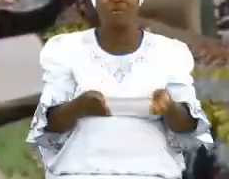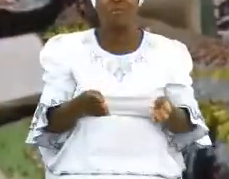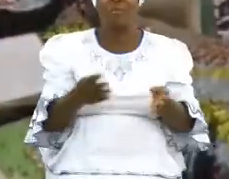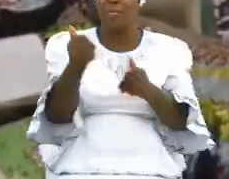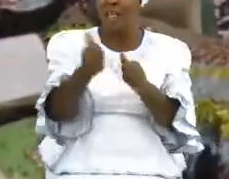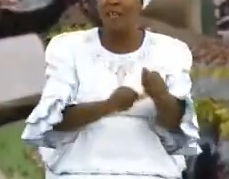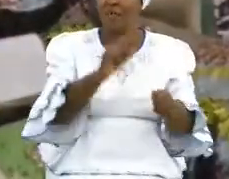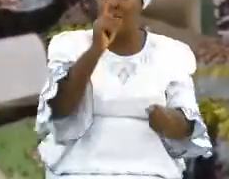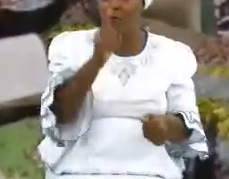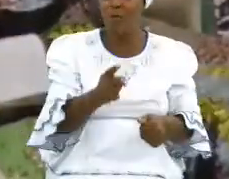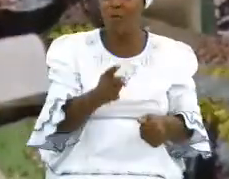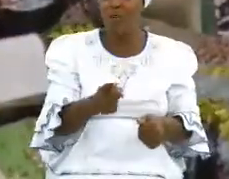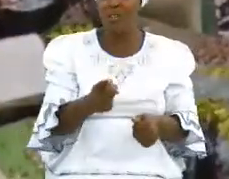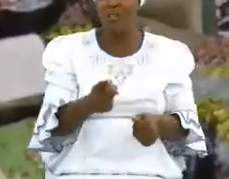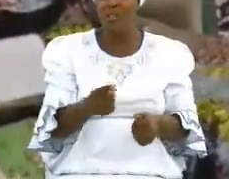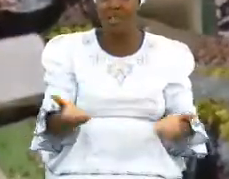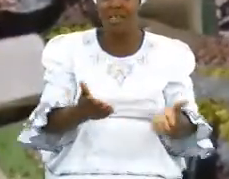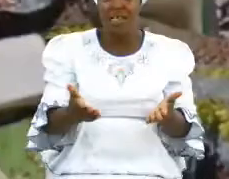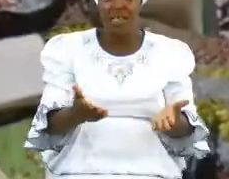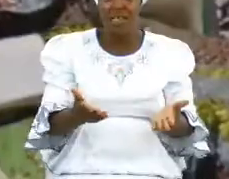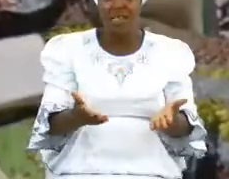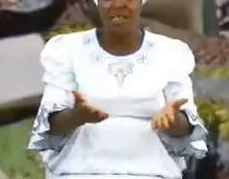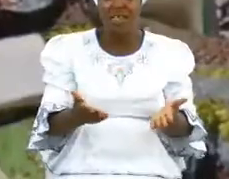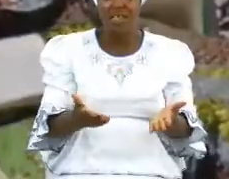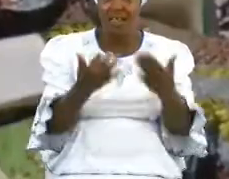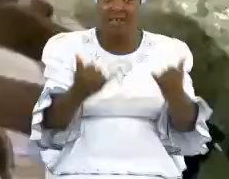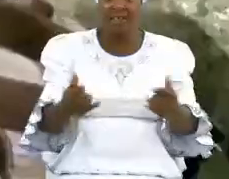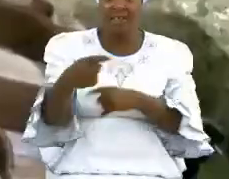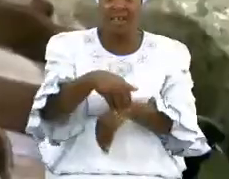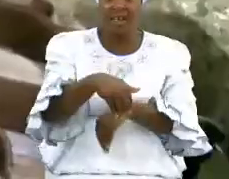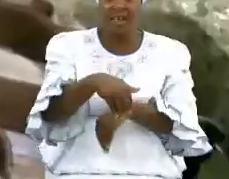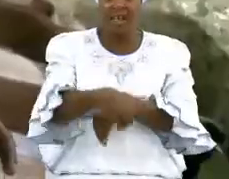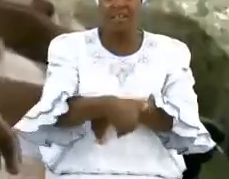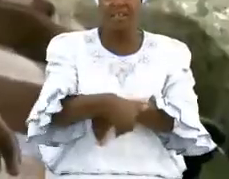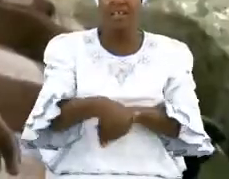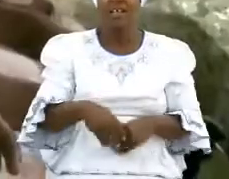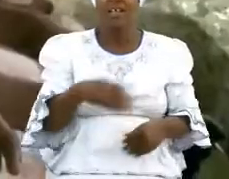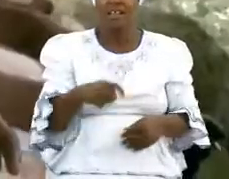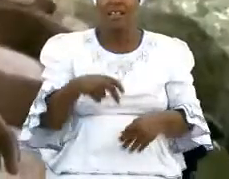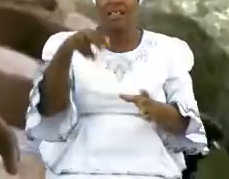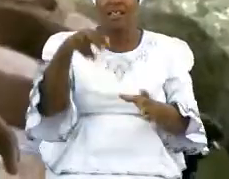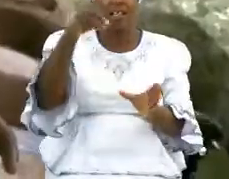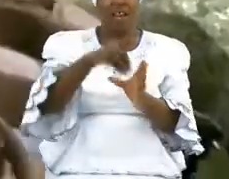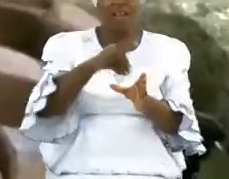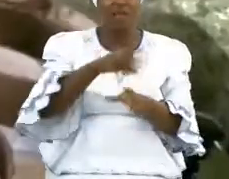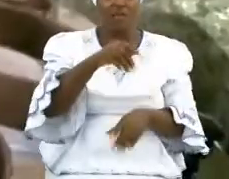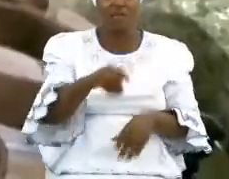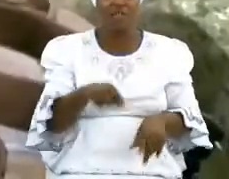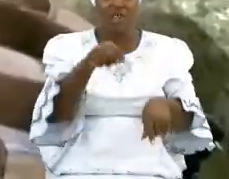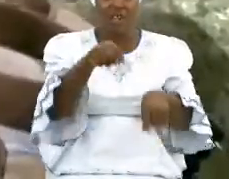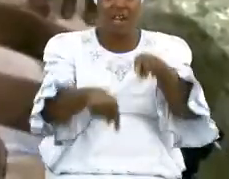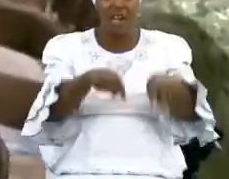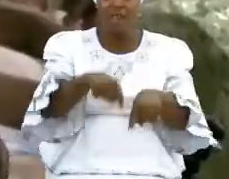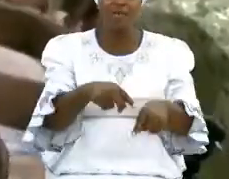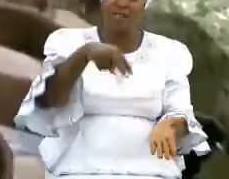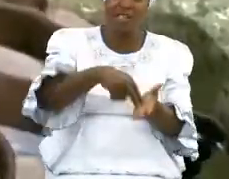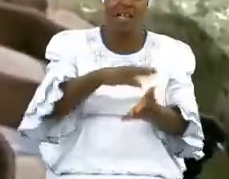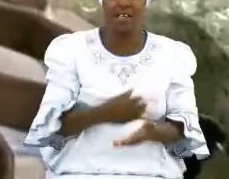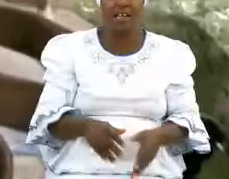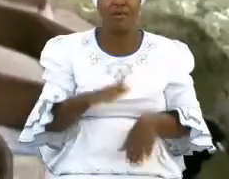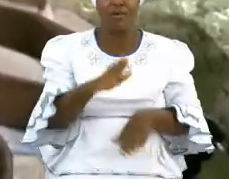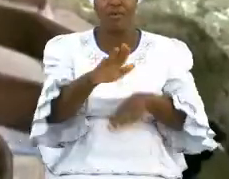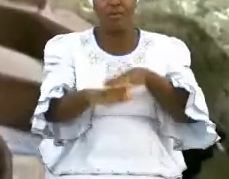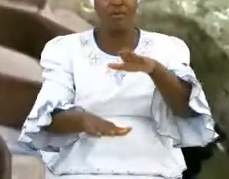Everyone there tonight, the lame will rise up and walk. Everyone there tonight, that